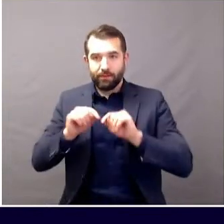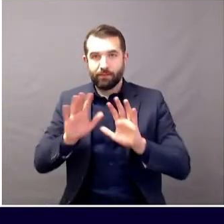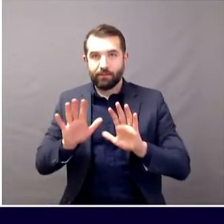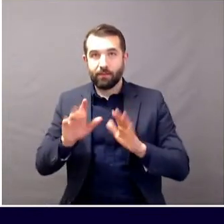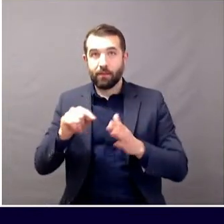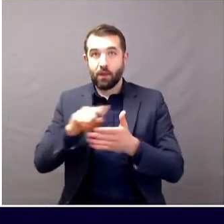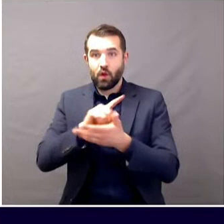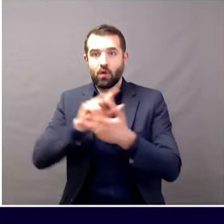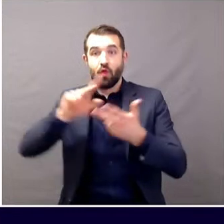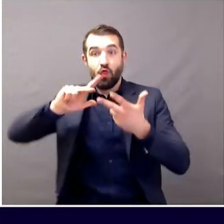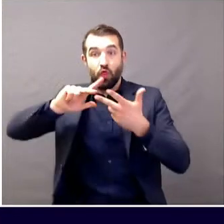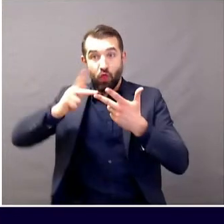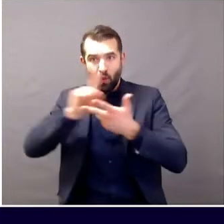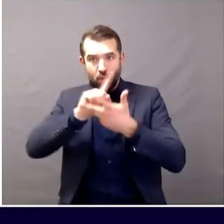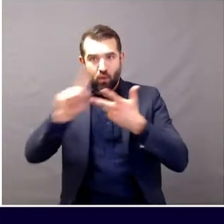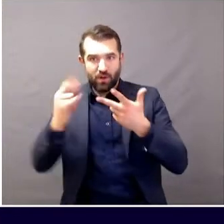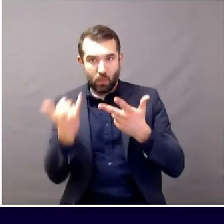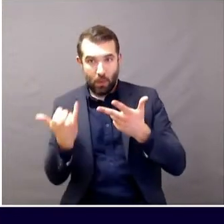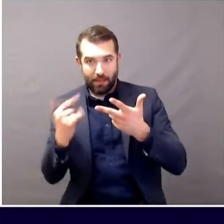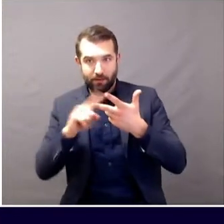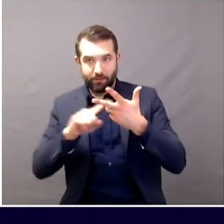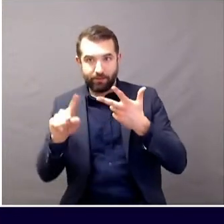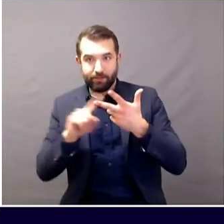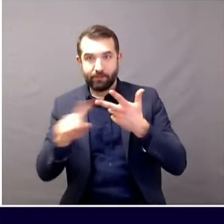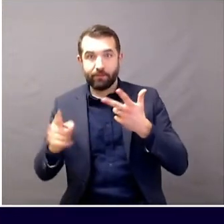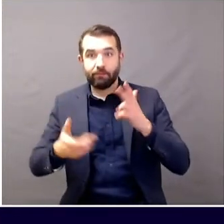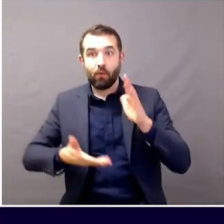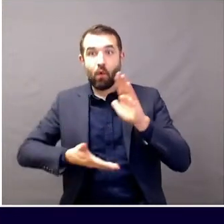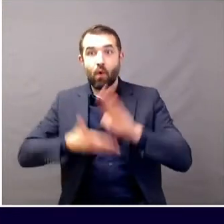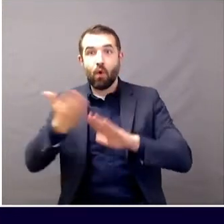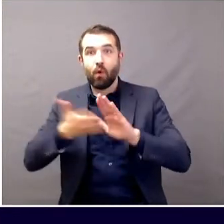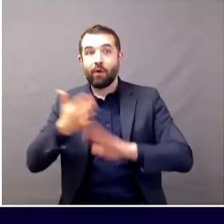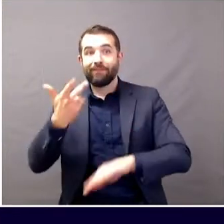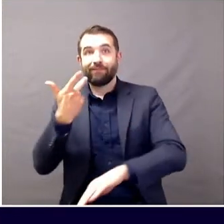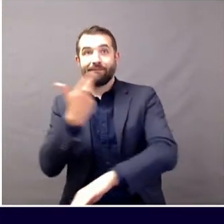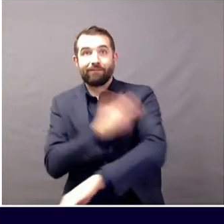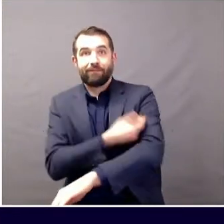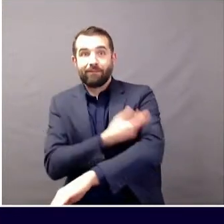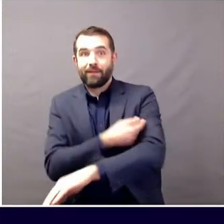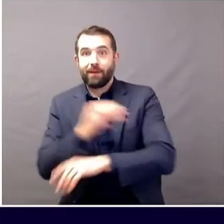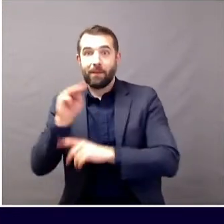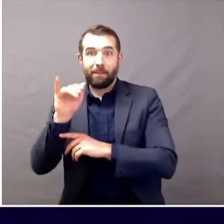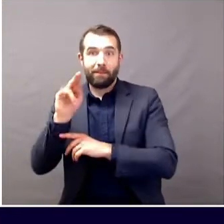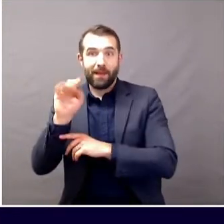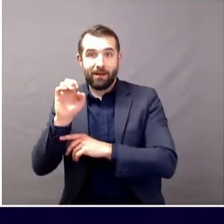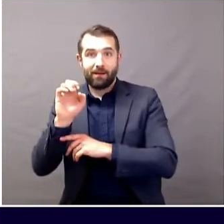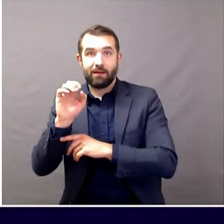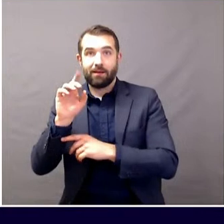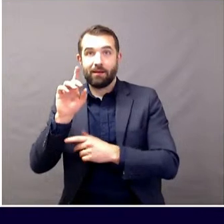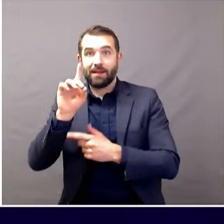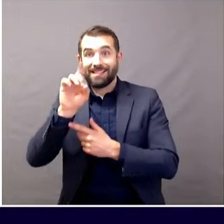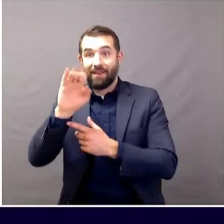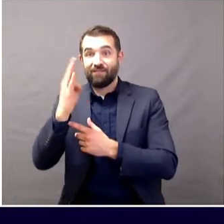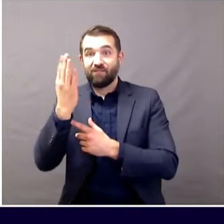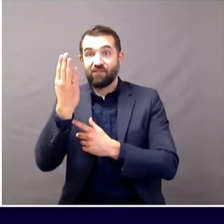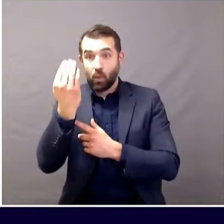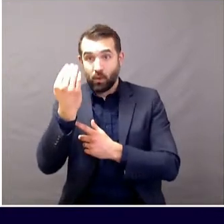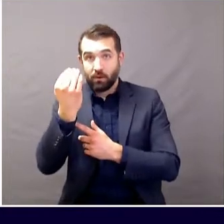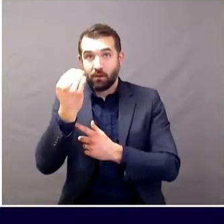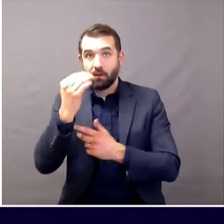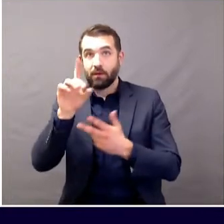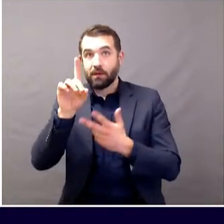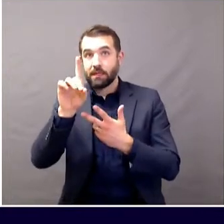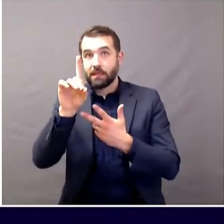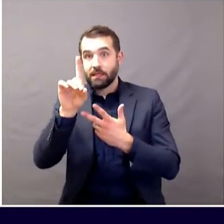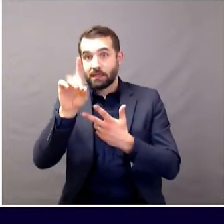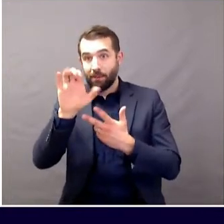of Operation Vaccinate Maine. Week 1 was the week of December 14th, week 2, the week of the 21st, and now